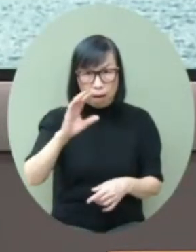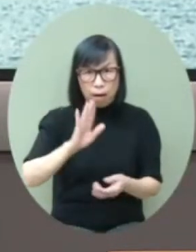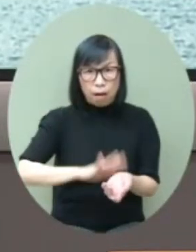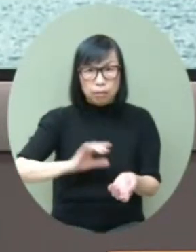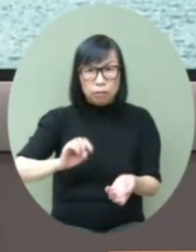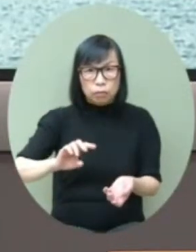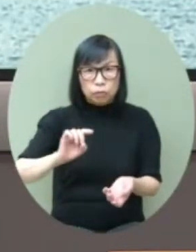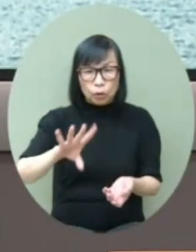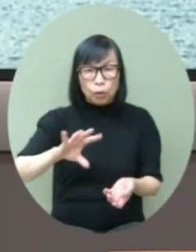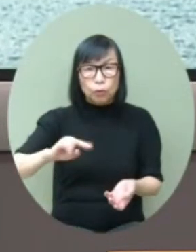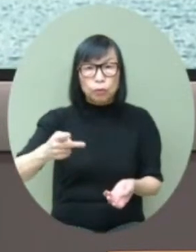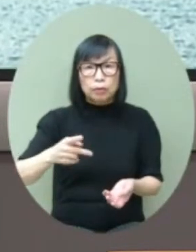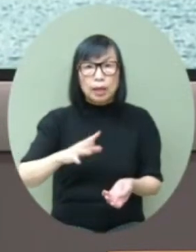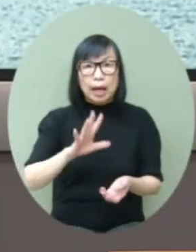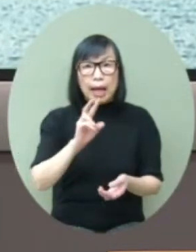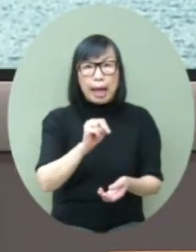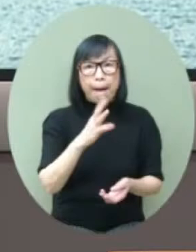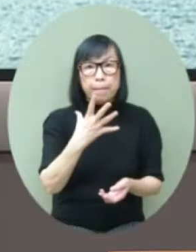12870,